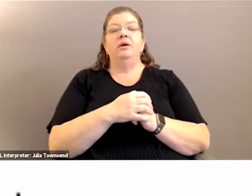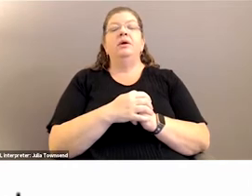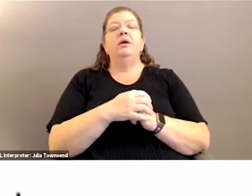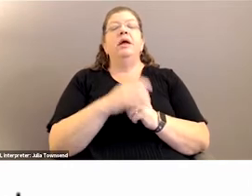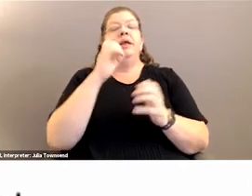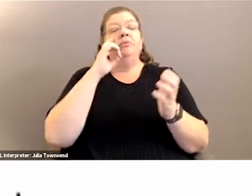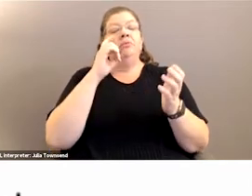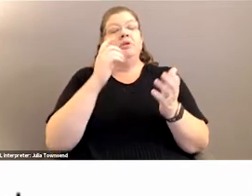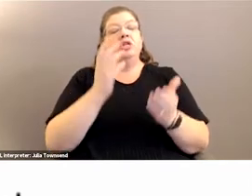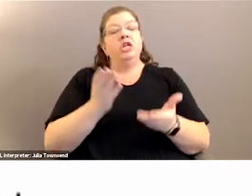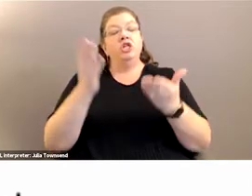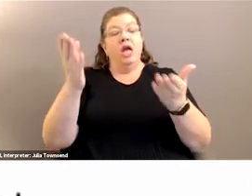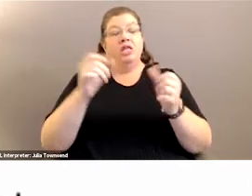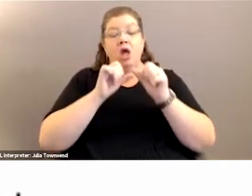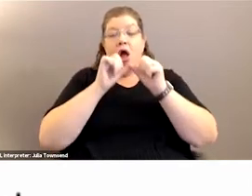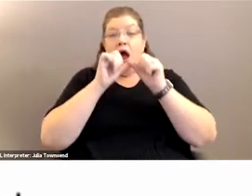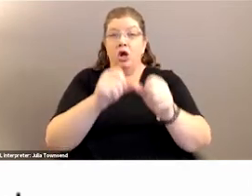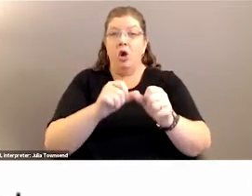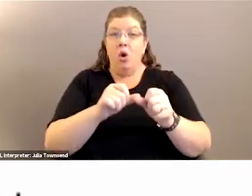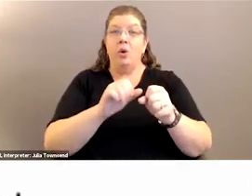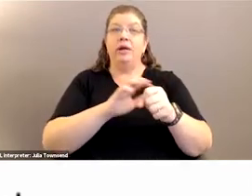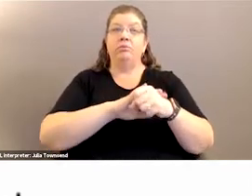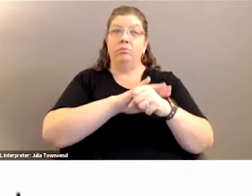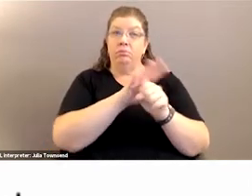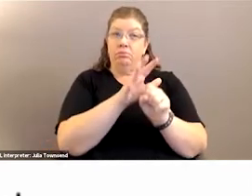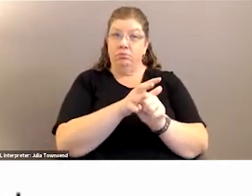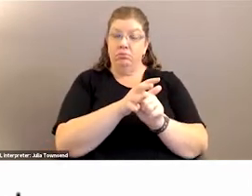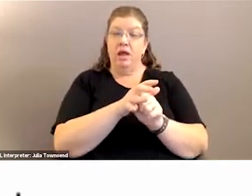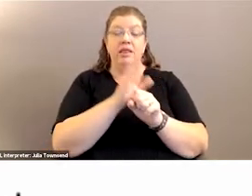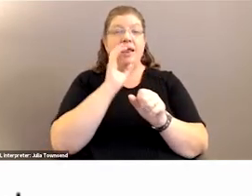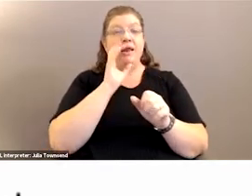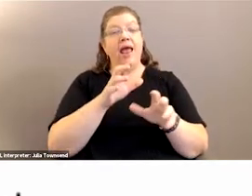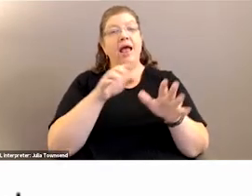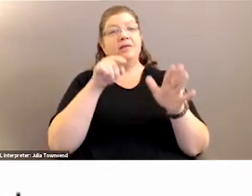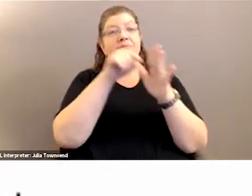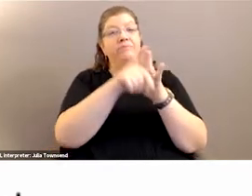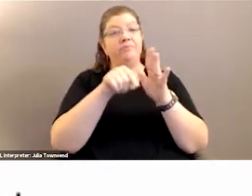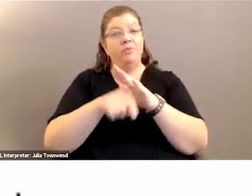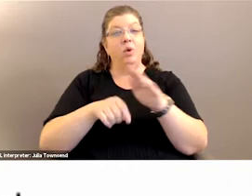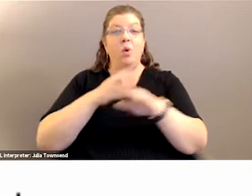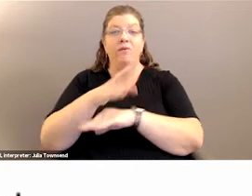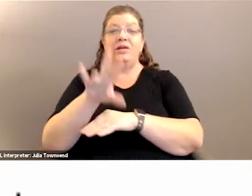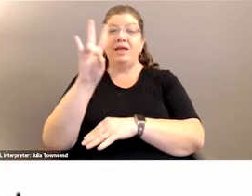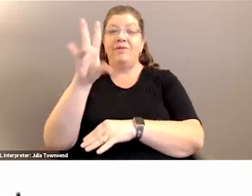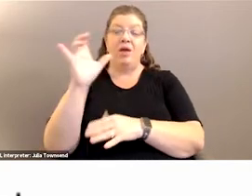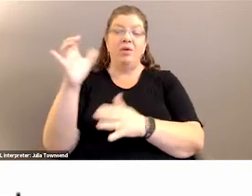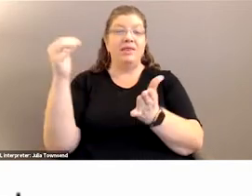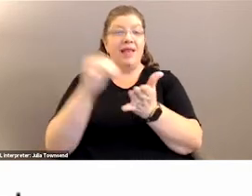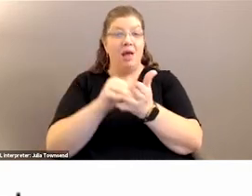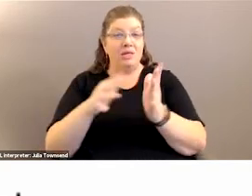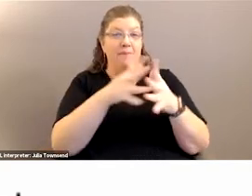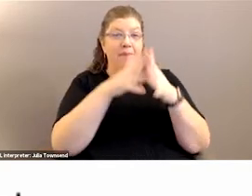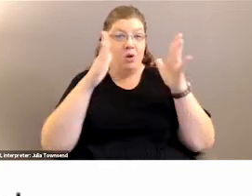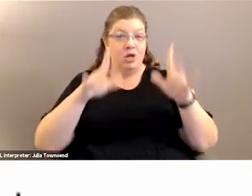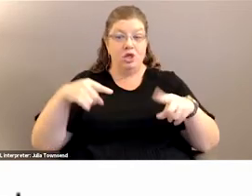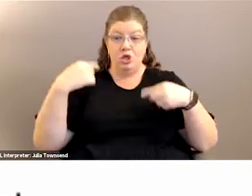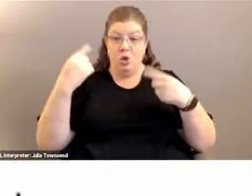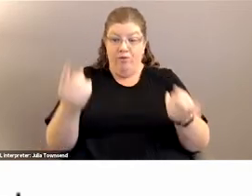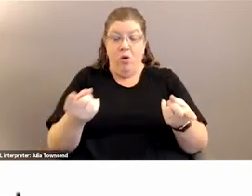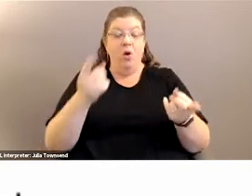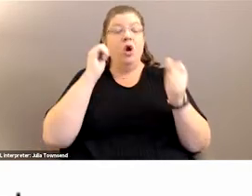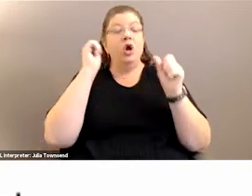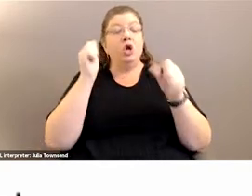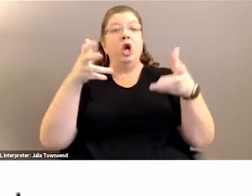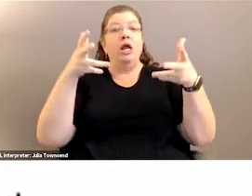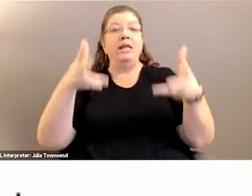pandemic which has claimed more than 700 000 american lives thus far could leave tens of thousands of